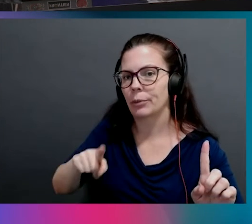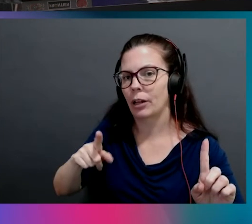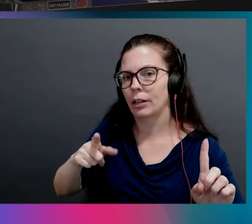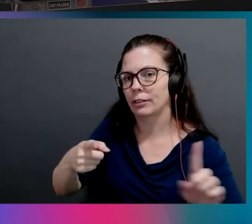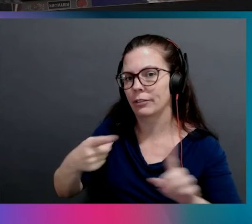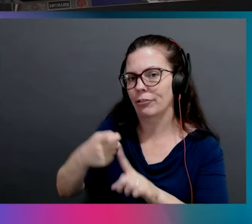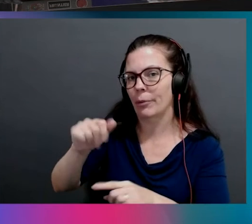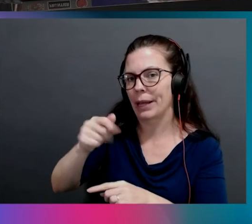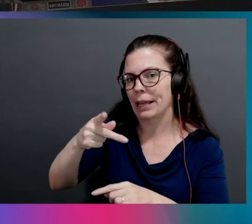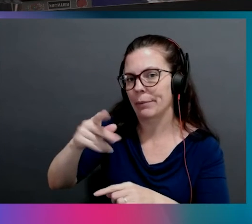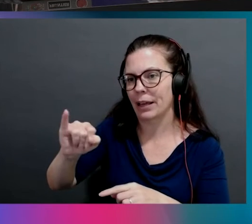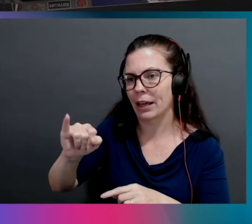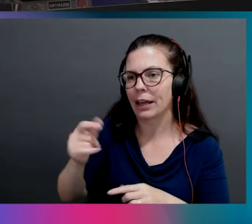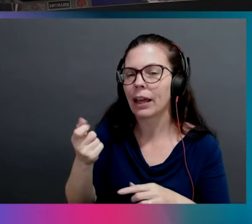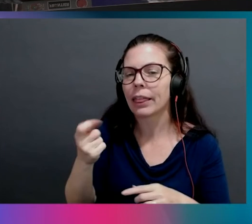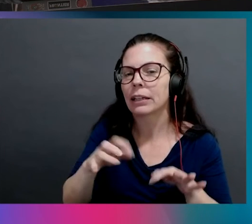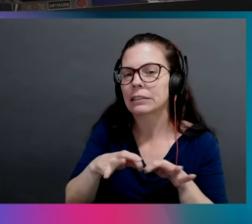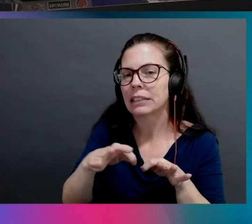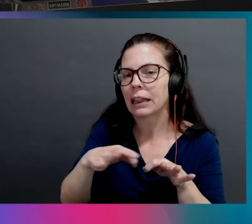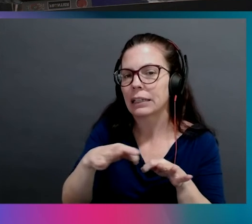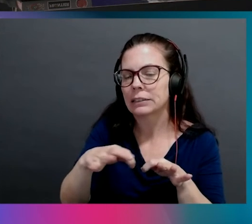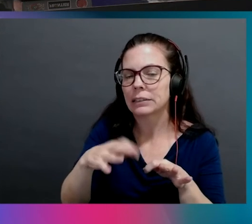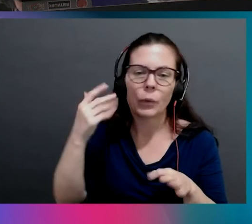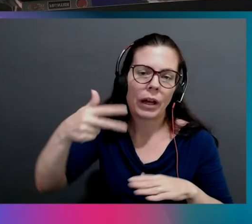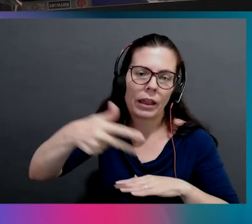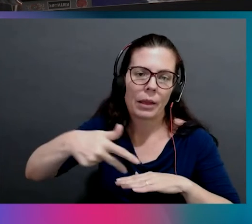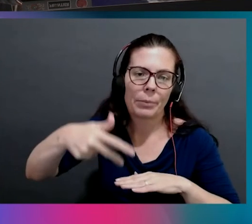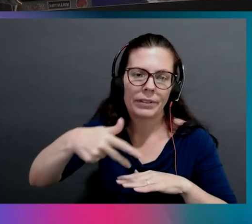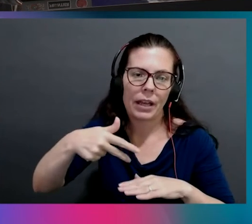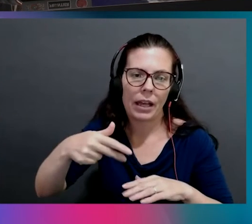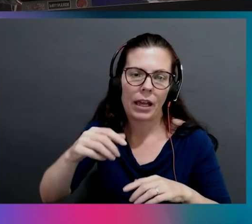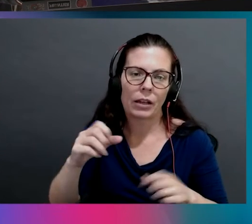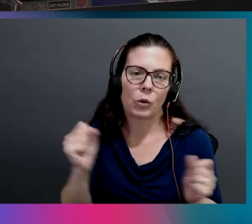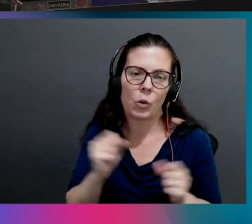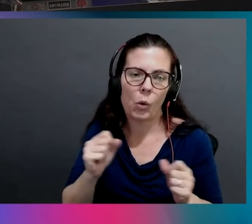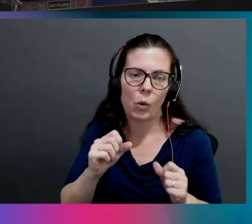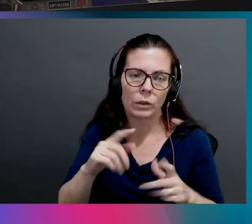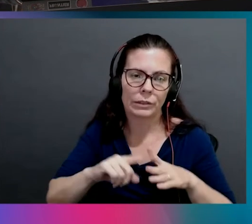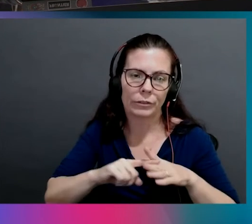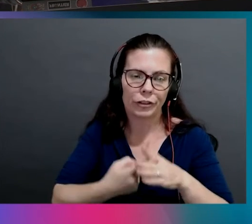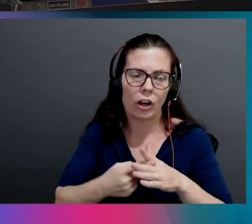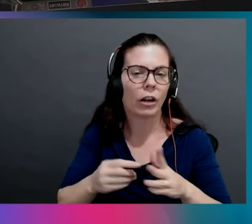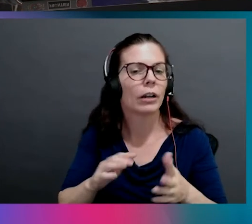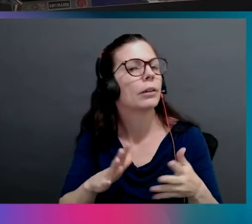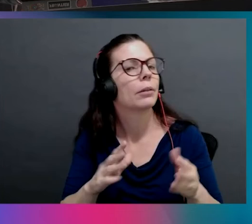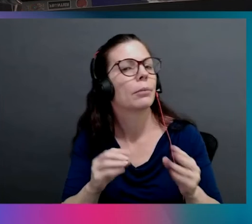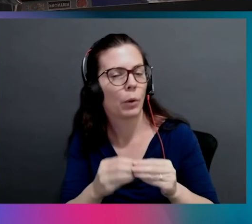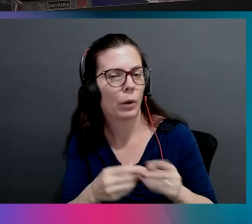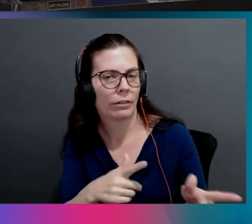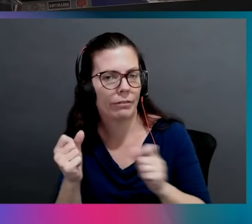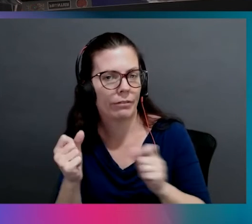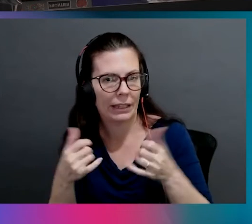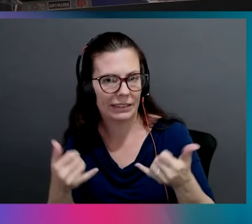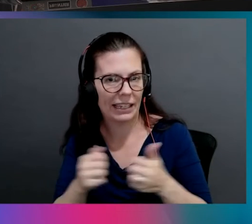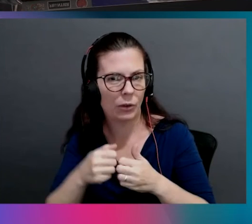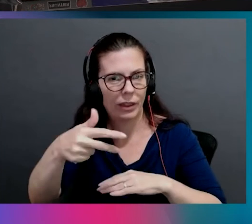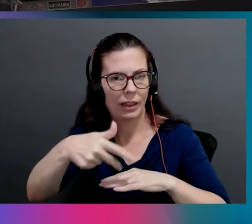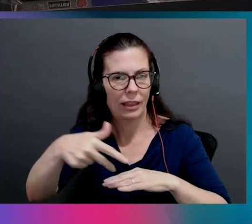little bit of latency, and that's because of Lambda cold starts. But it's much faster now that the Lambda cold starts are out of the